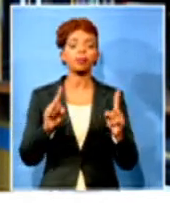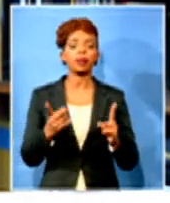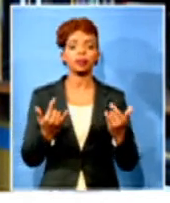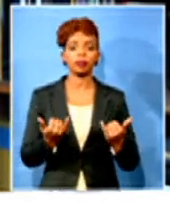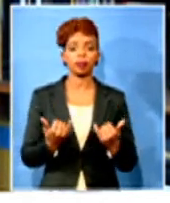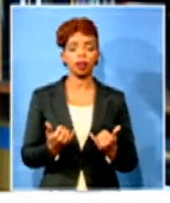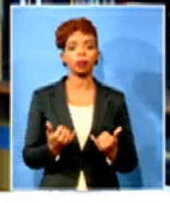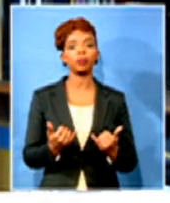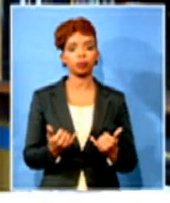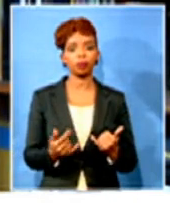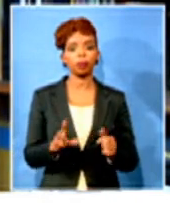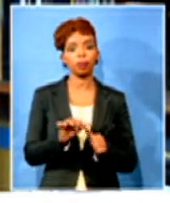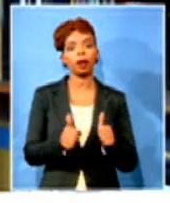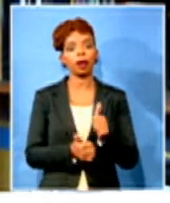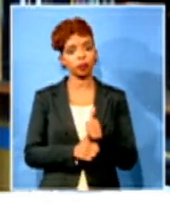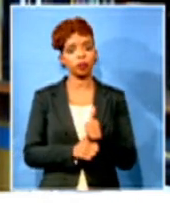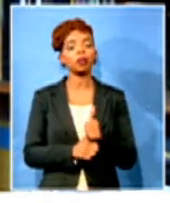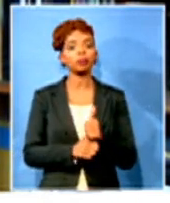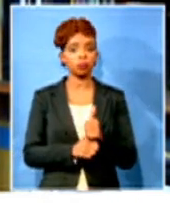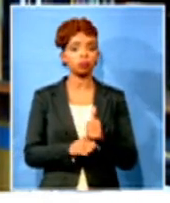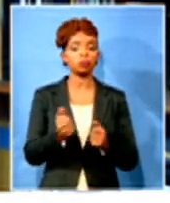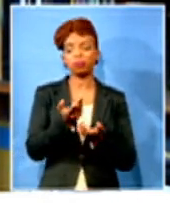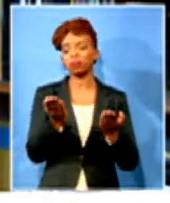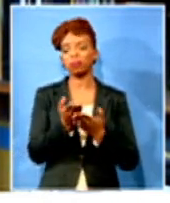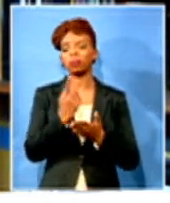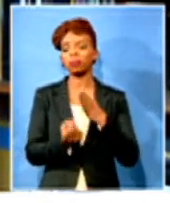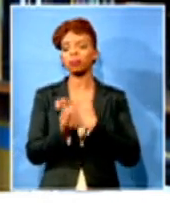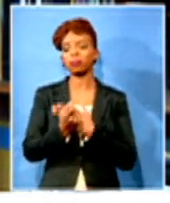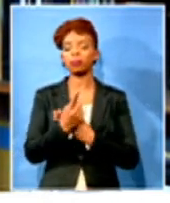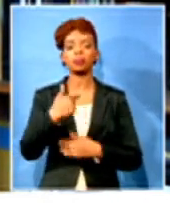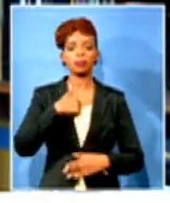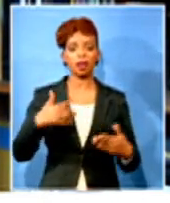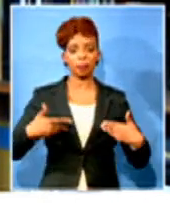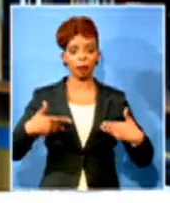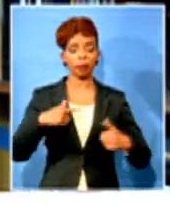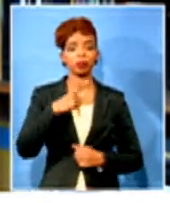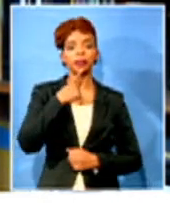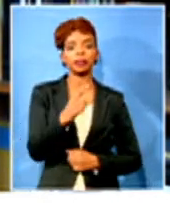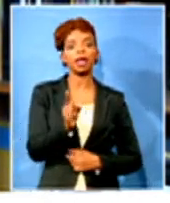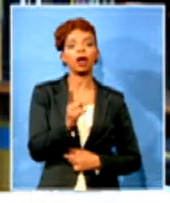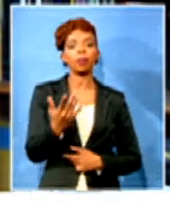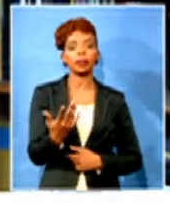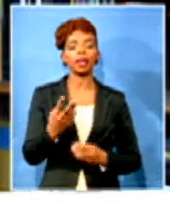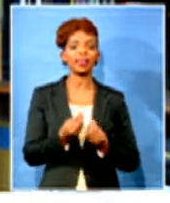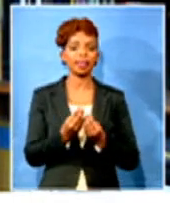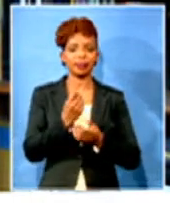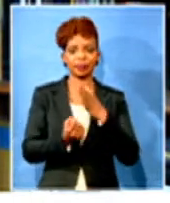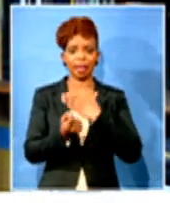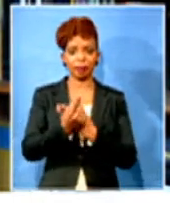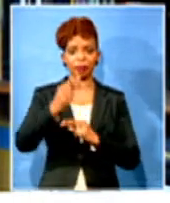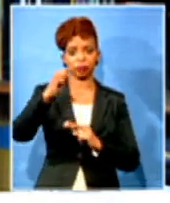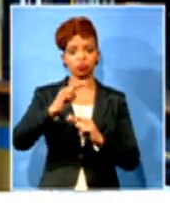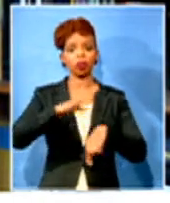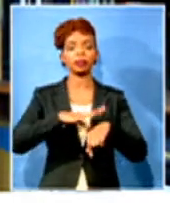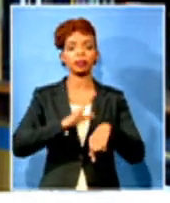the high point that we were. And I'm very pleased to say that I think in the short term, things will look up a lot. The